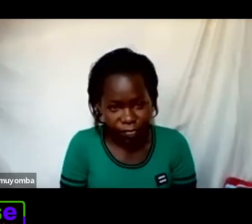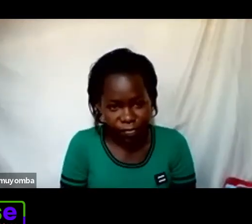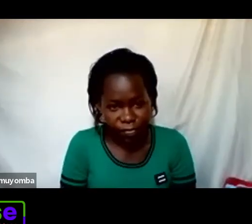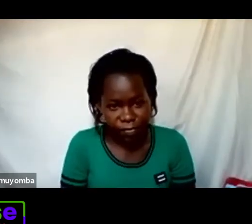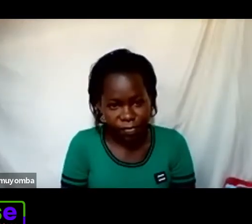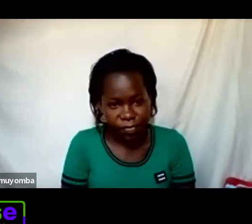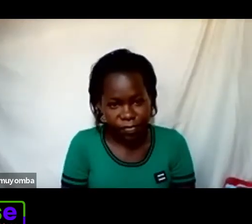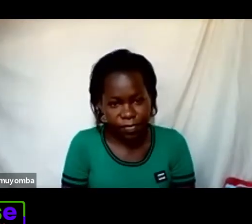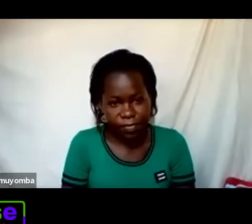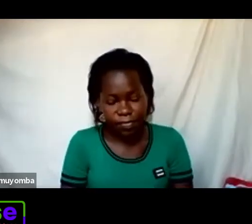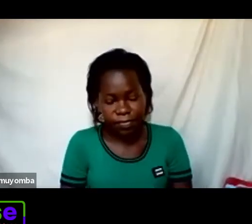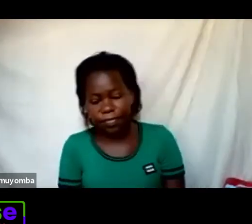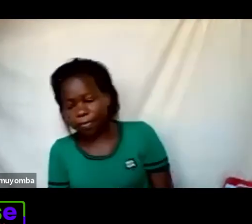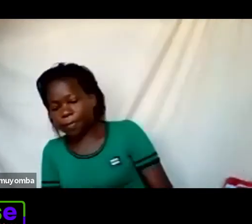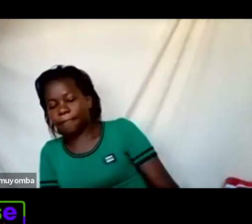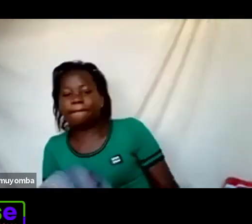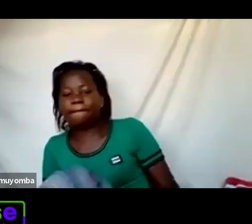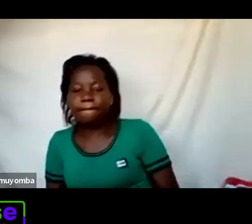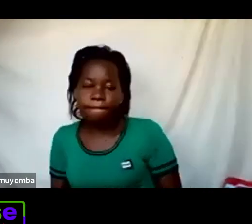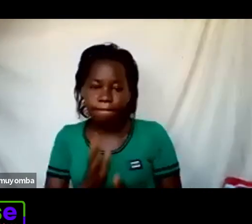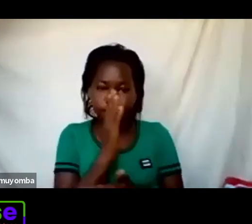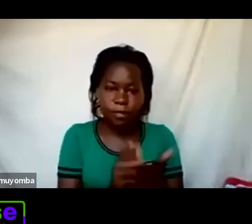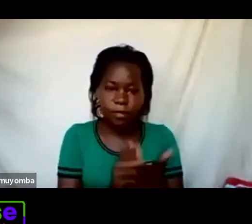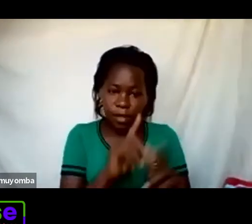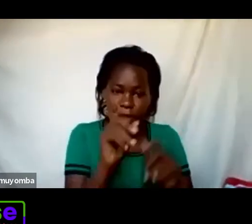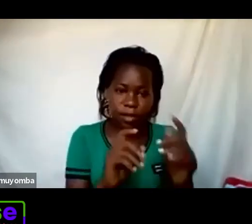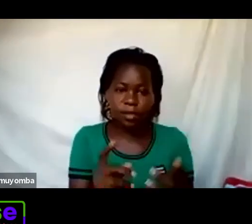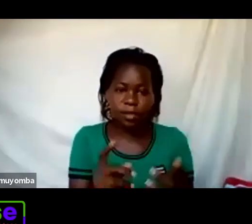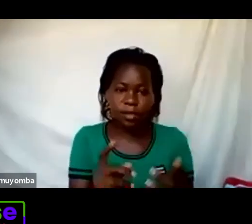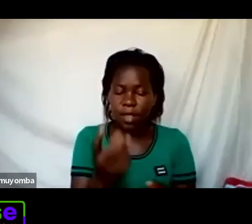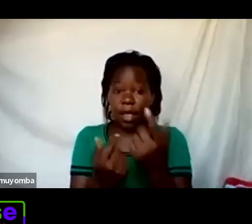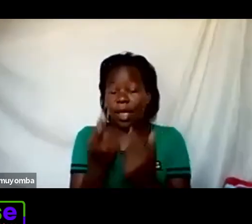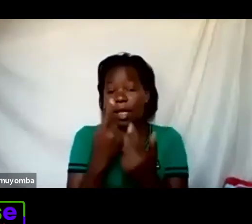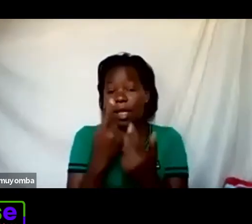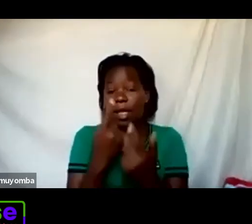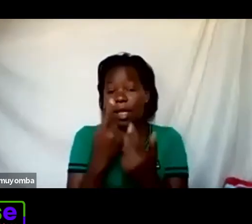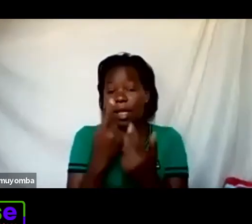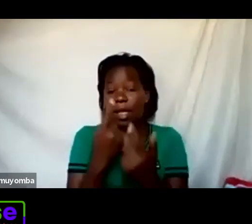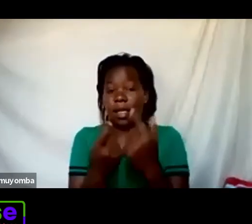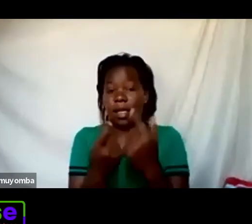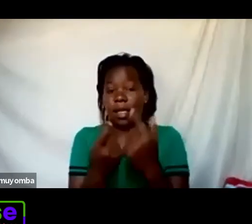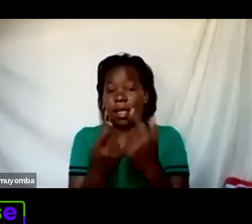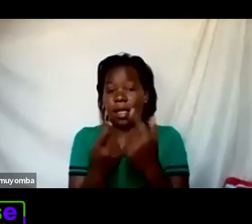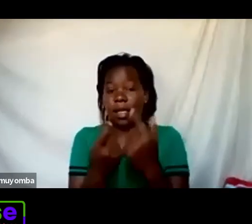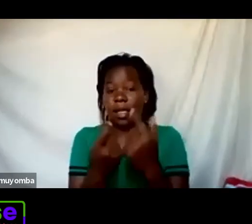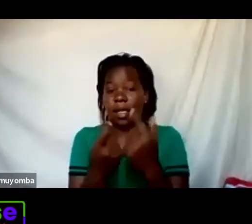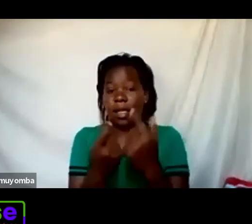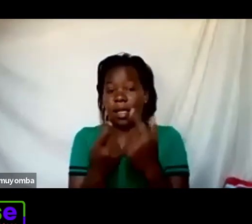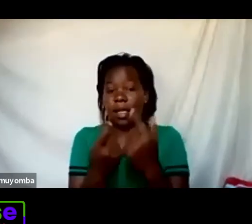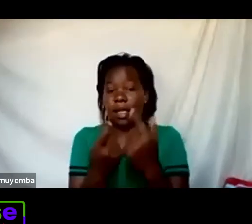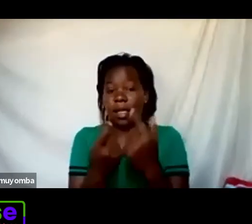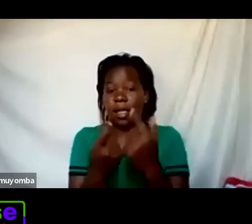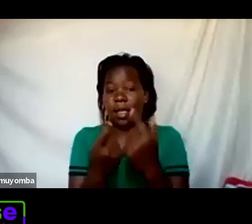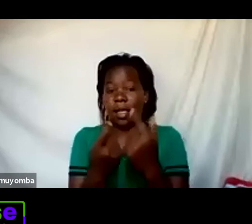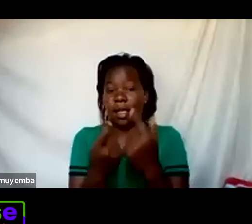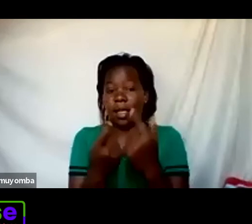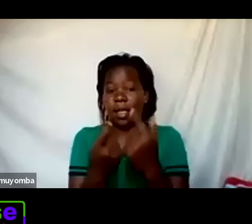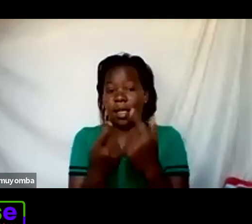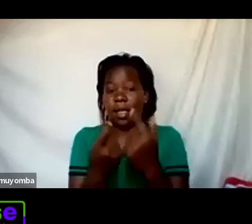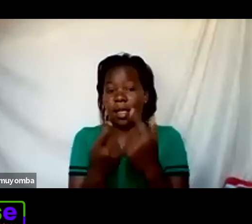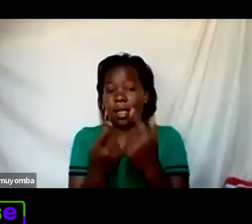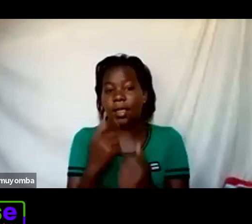space. Some of the questions that you would have asked us will have inevitably been answered by some of the panelists. So the next phase,